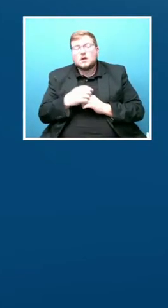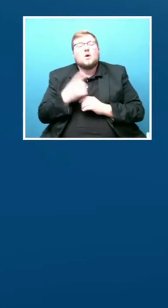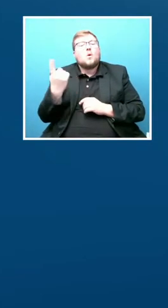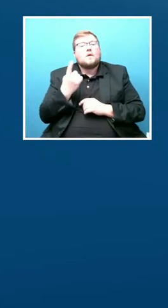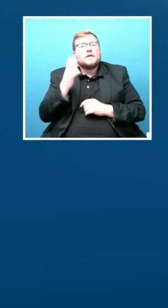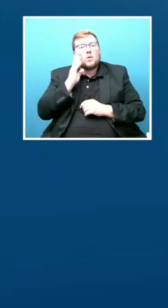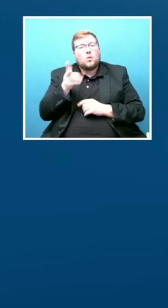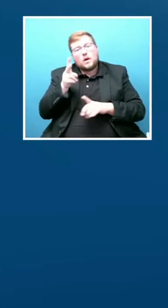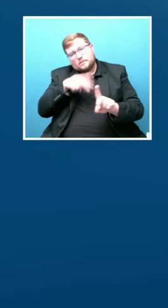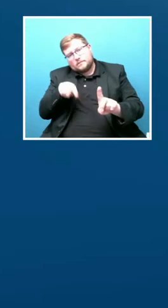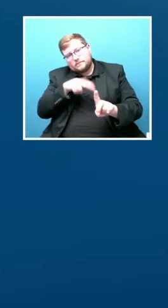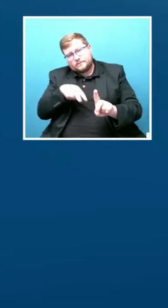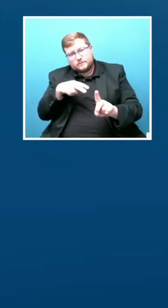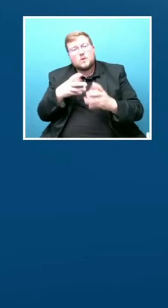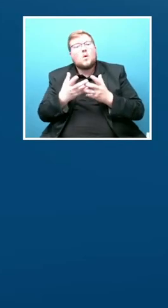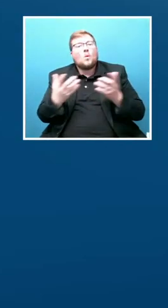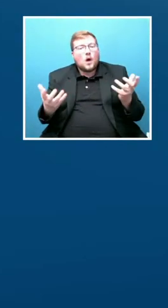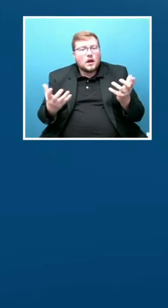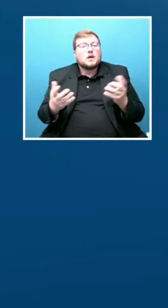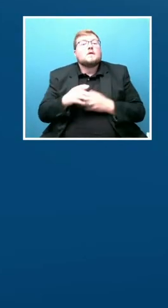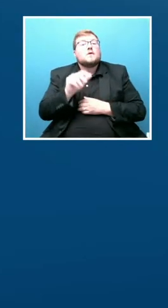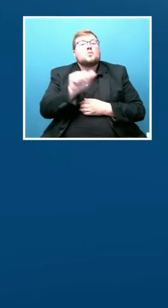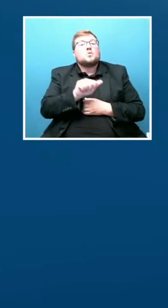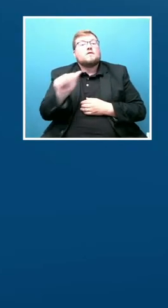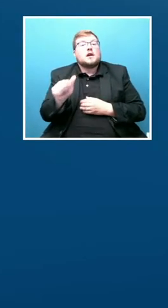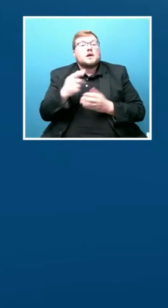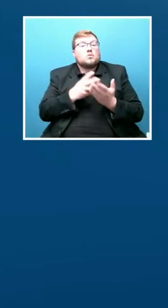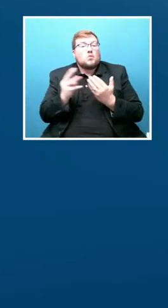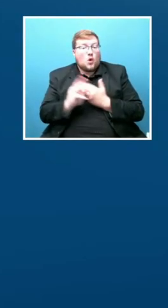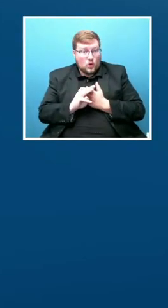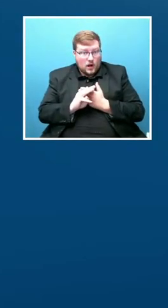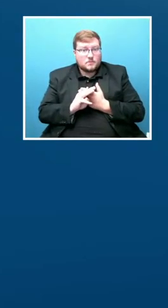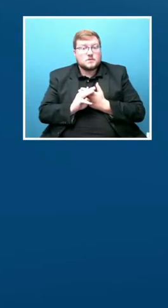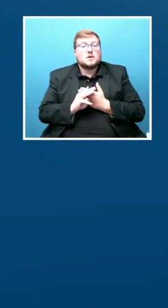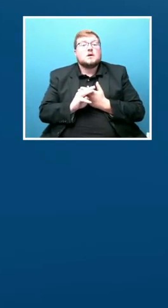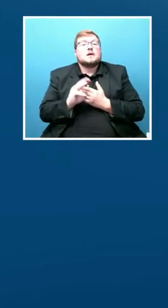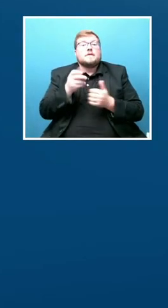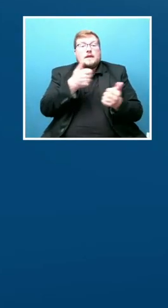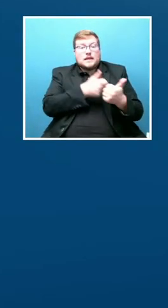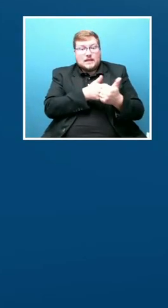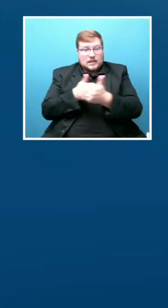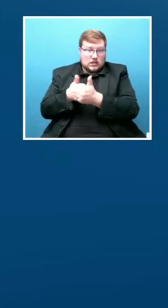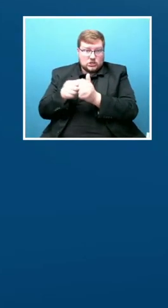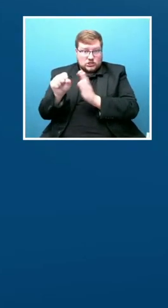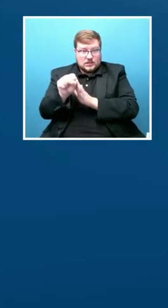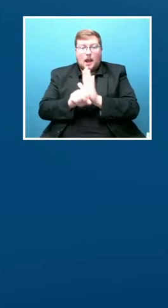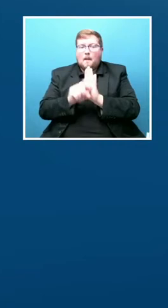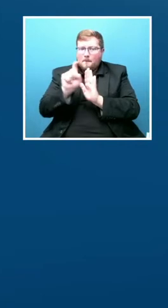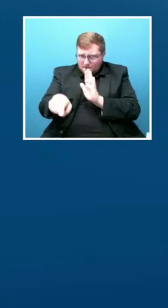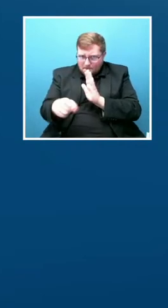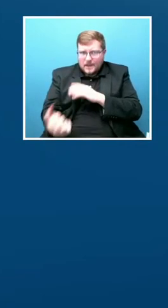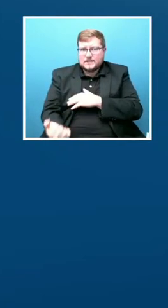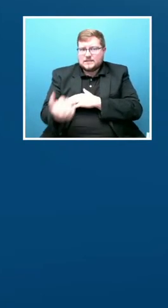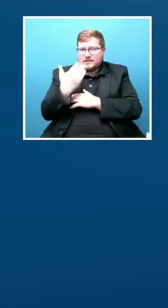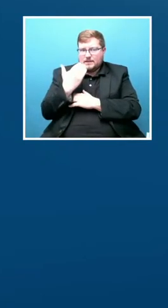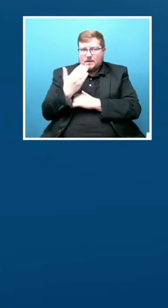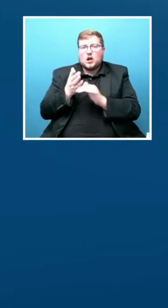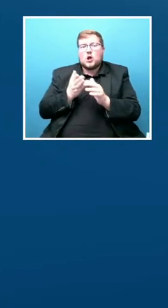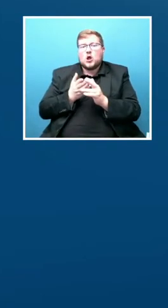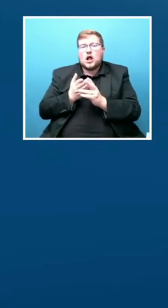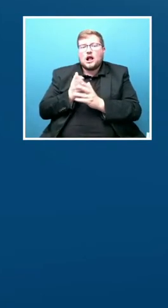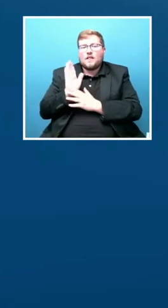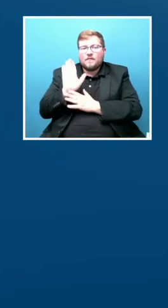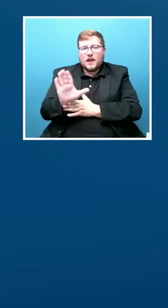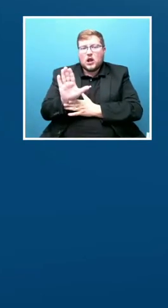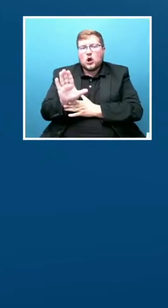we closely monitor is the affirmative action plans that every state must submit as part of their delegate selection